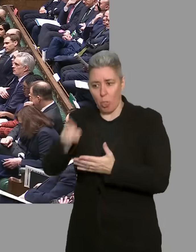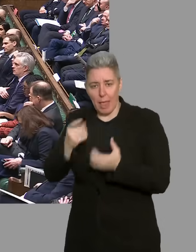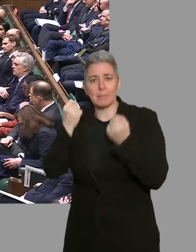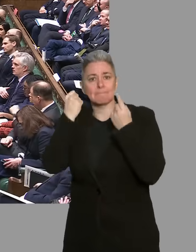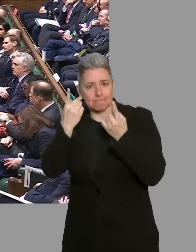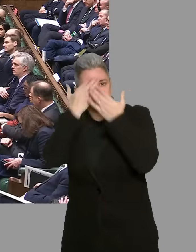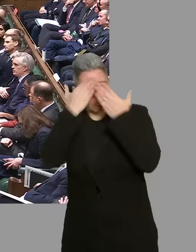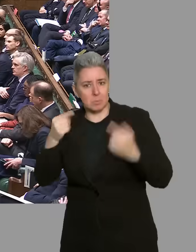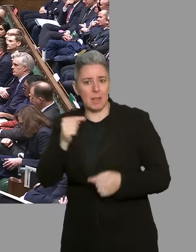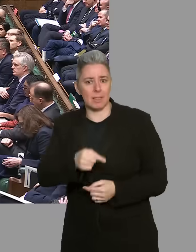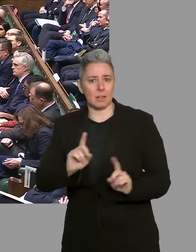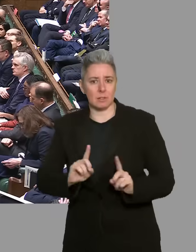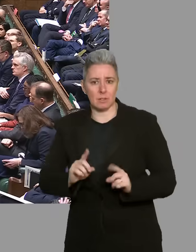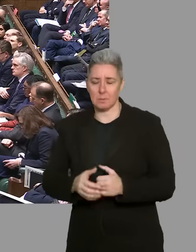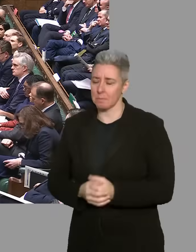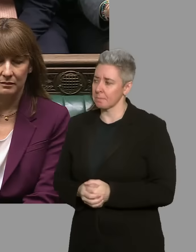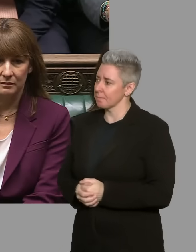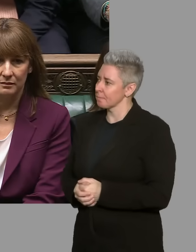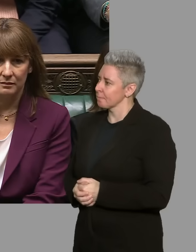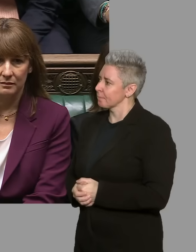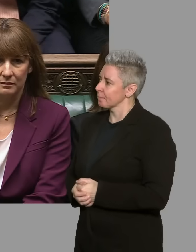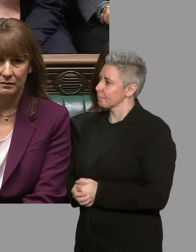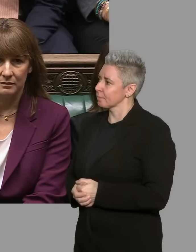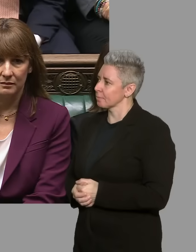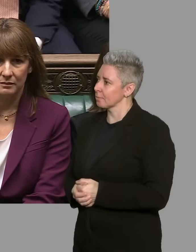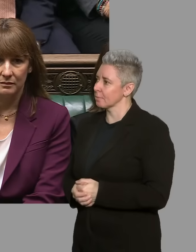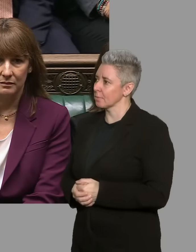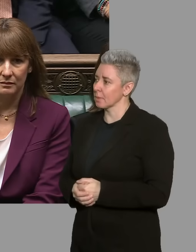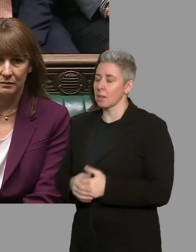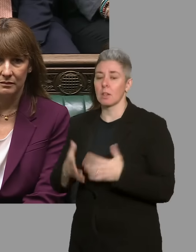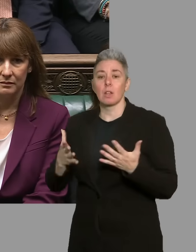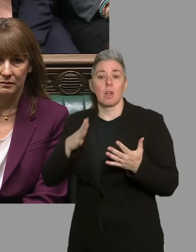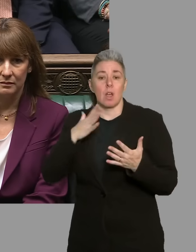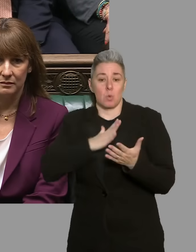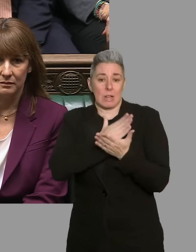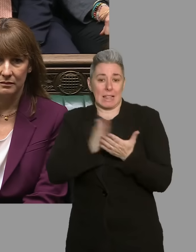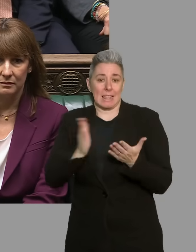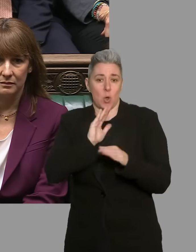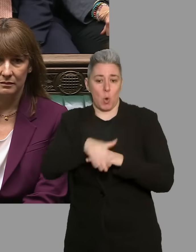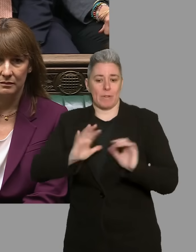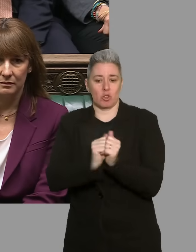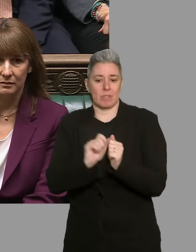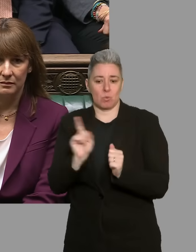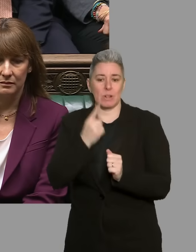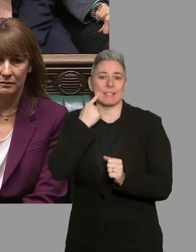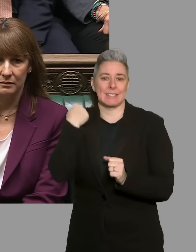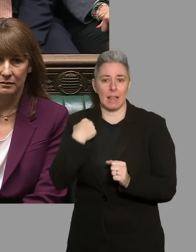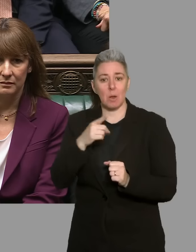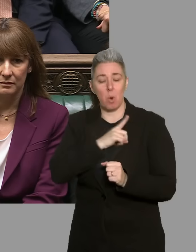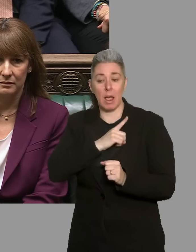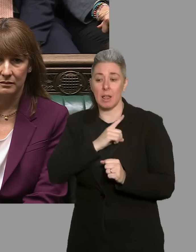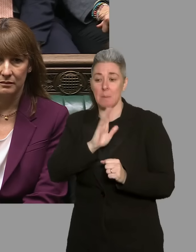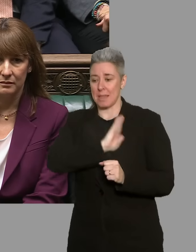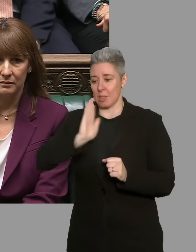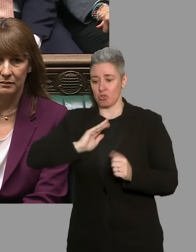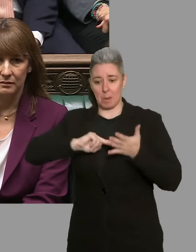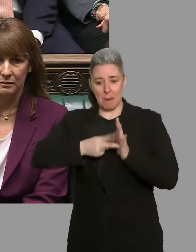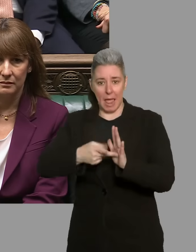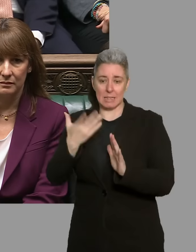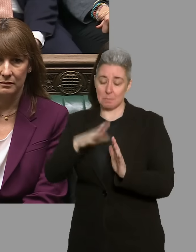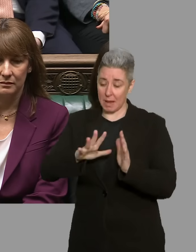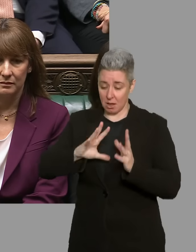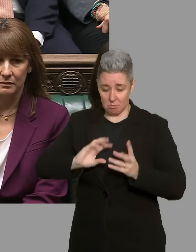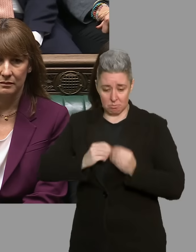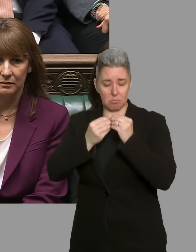what was agreed yesterday, because military plans were drawn up some months ago, and I've updated the House in relation to that. Yesterday was